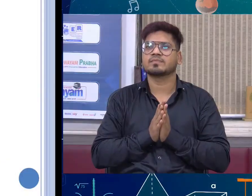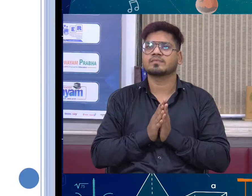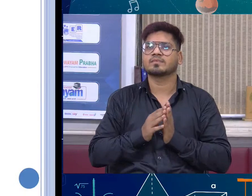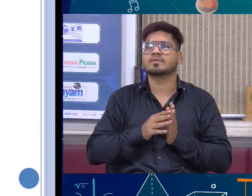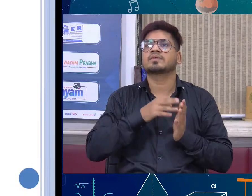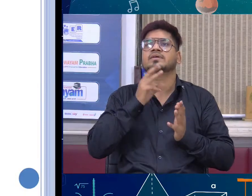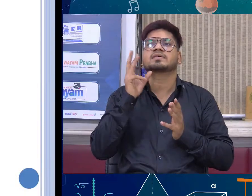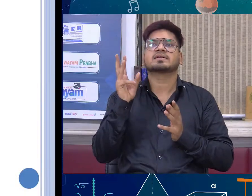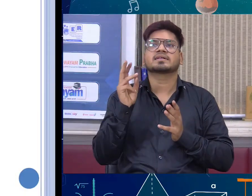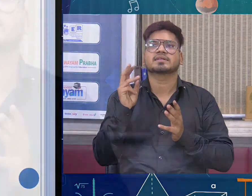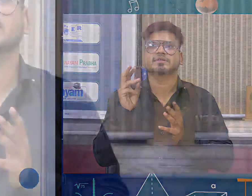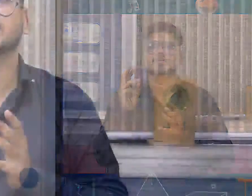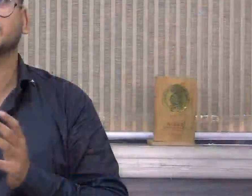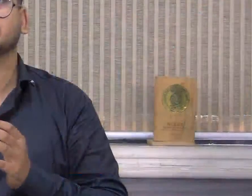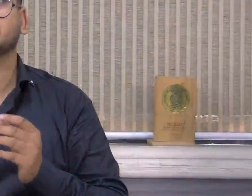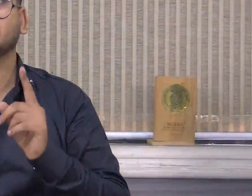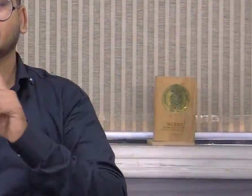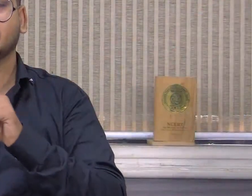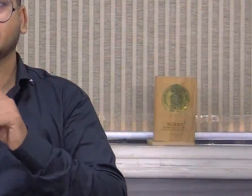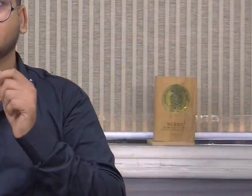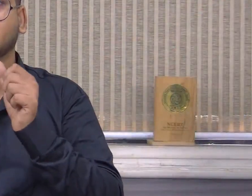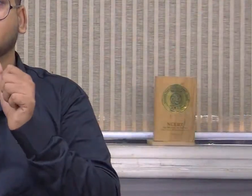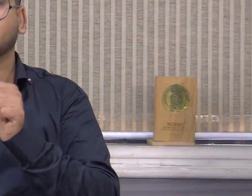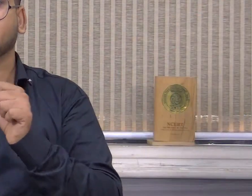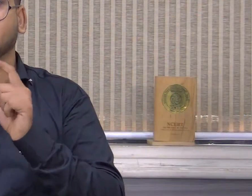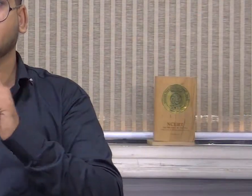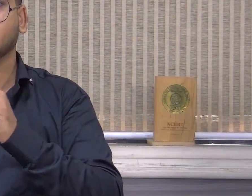And the third one is approaching.